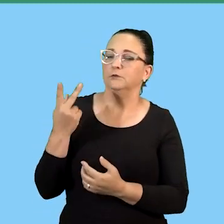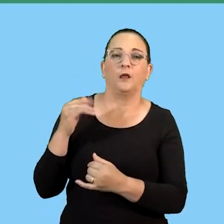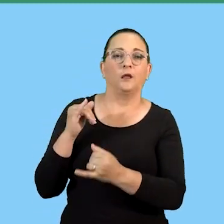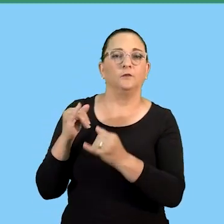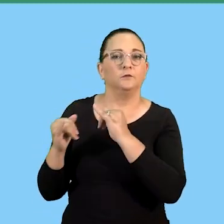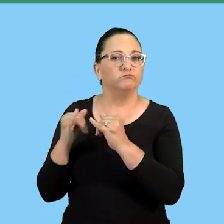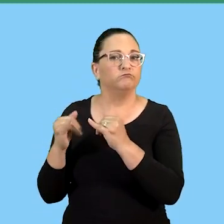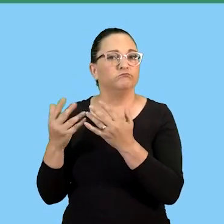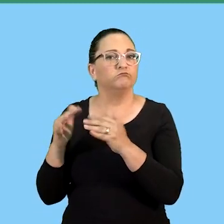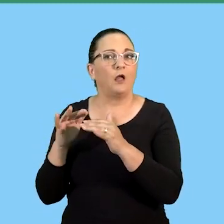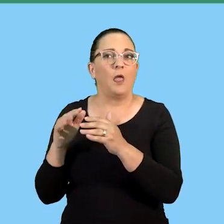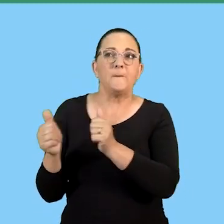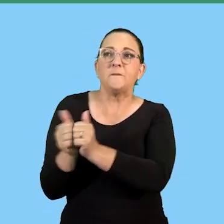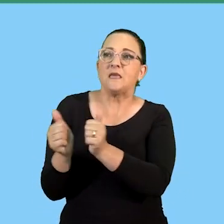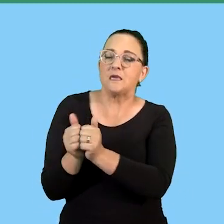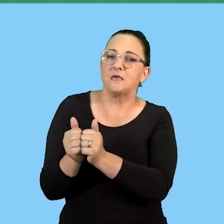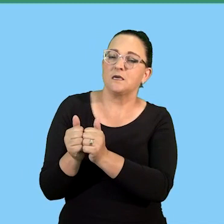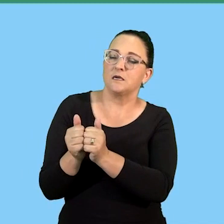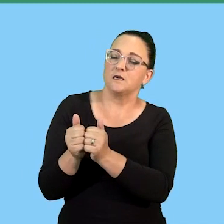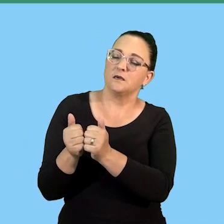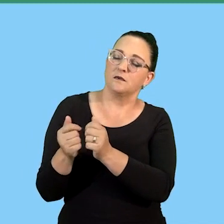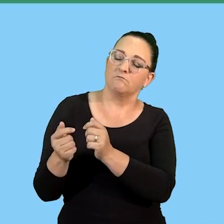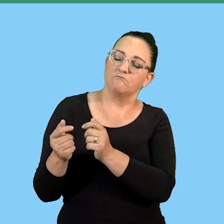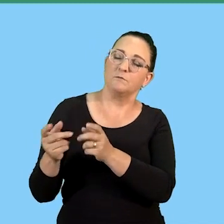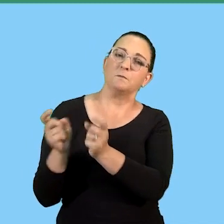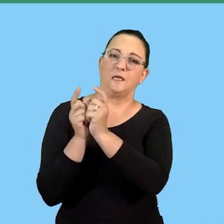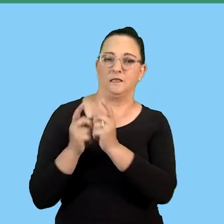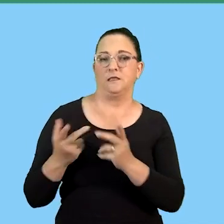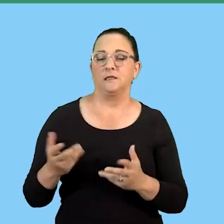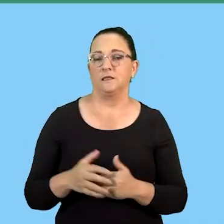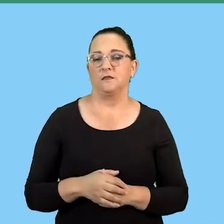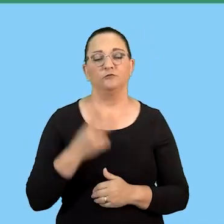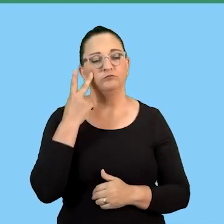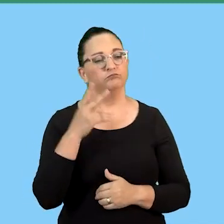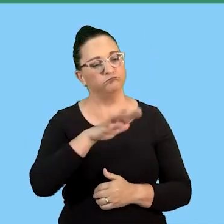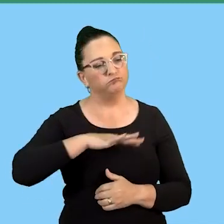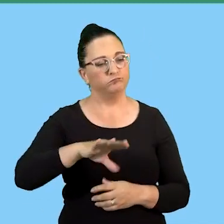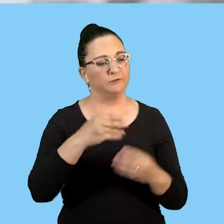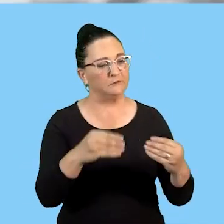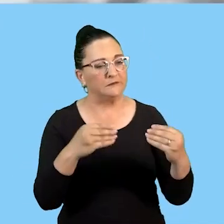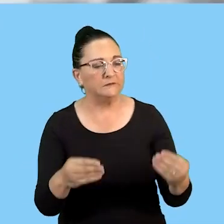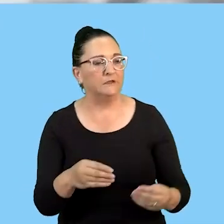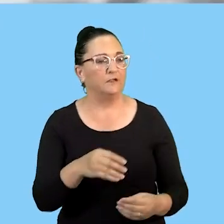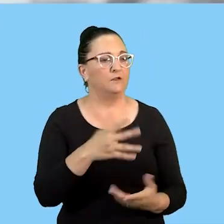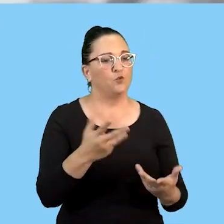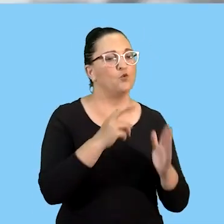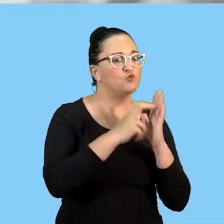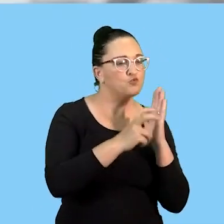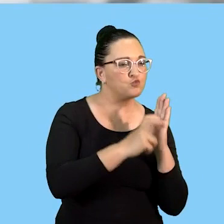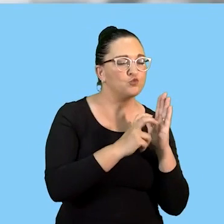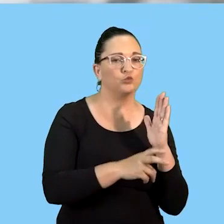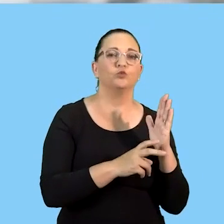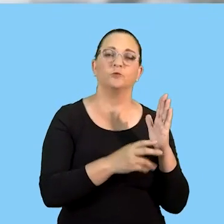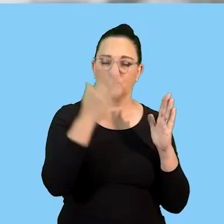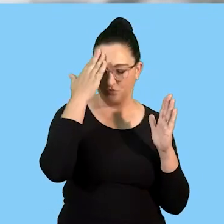different employees in the business, and then you are making sure that they are familiar with the layout of the business and the rules